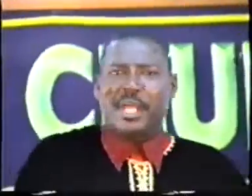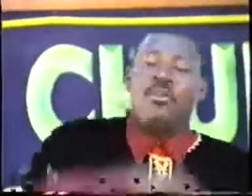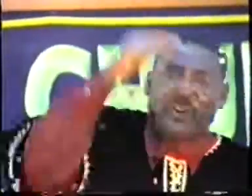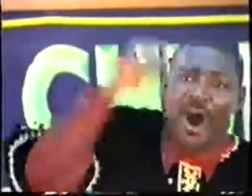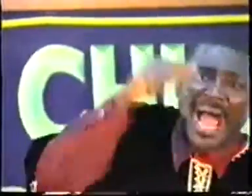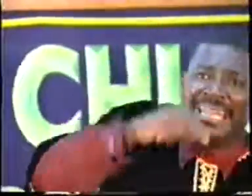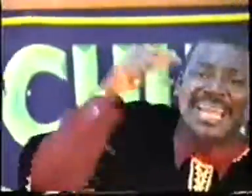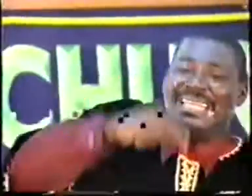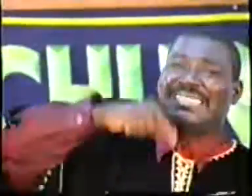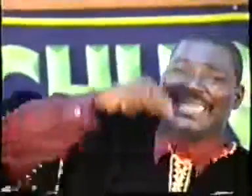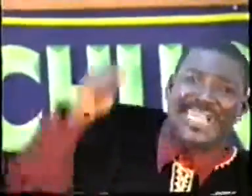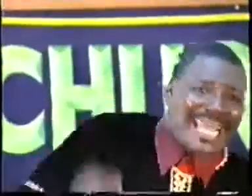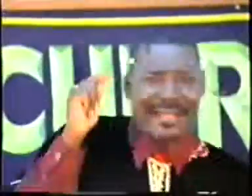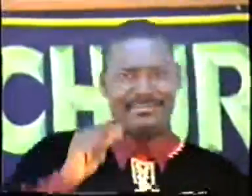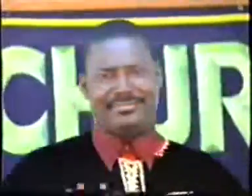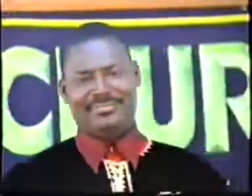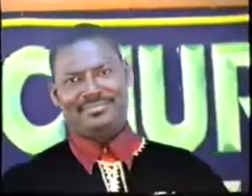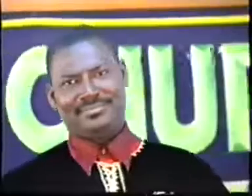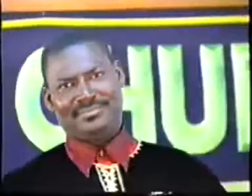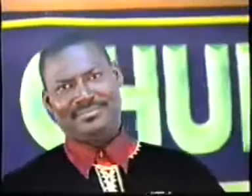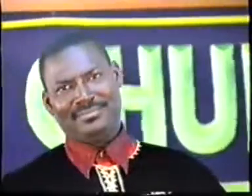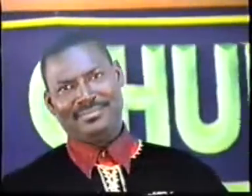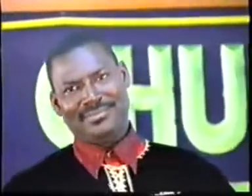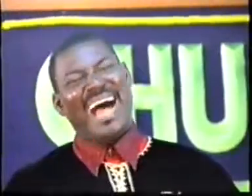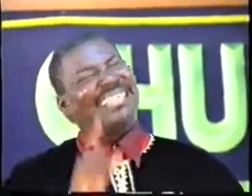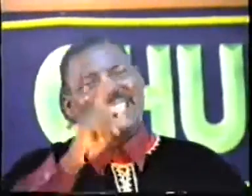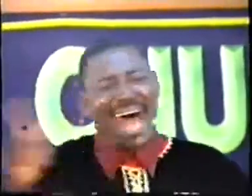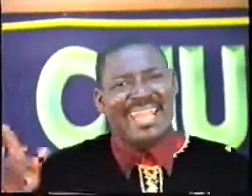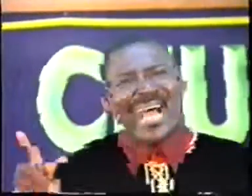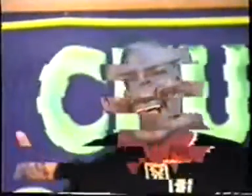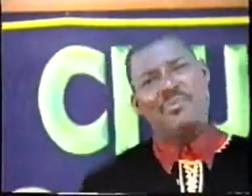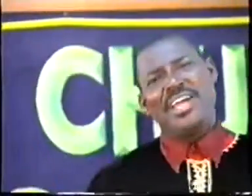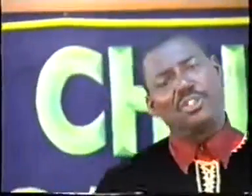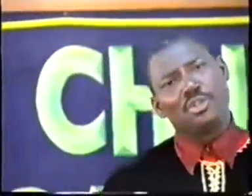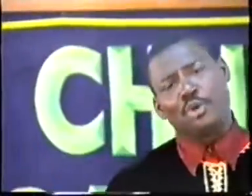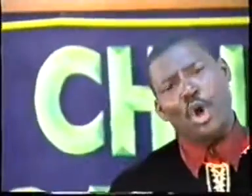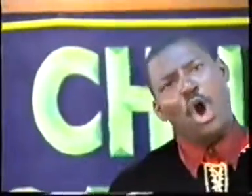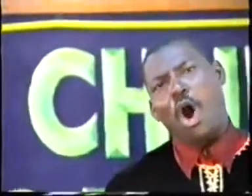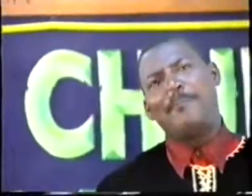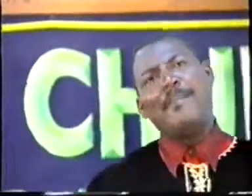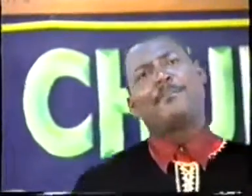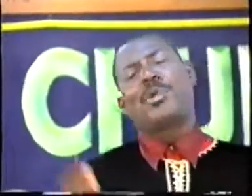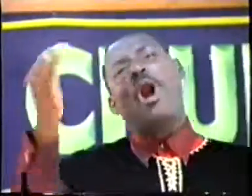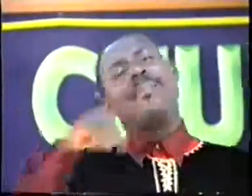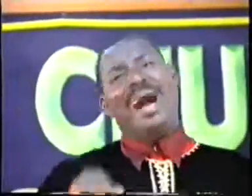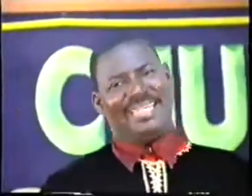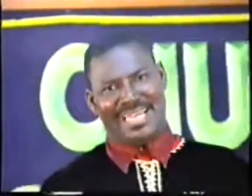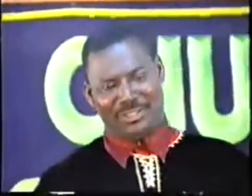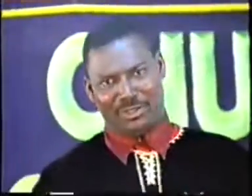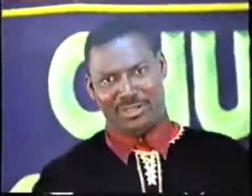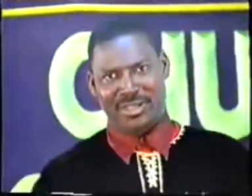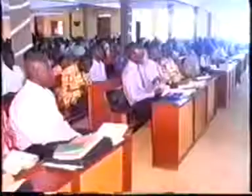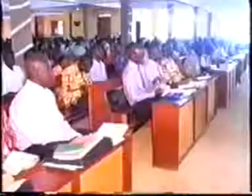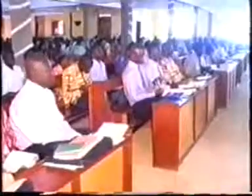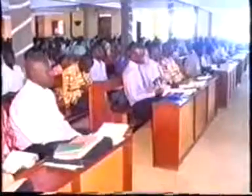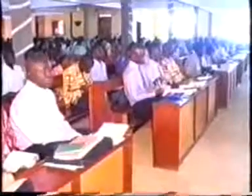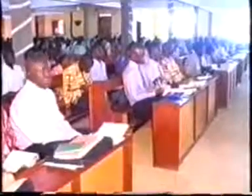year, 400 years later. And Sana, you were Jesus Christ, or be cry or beba as I see